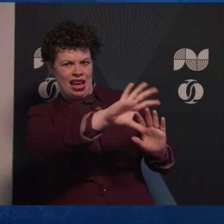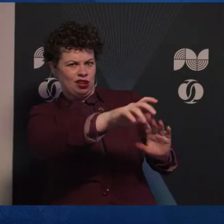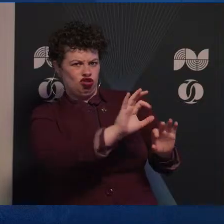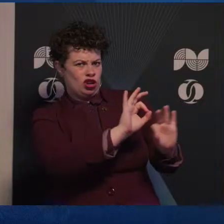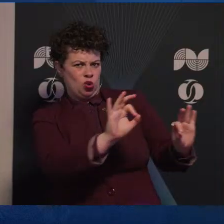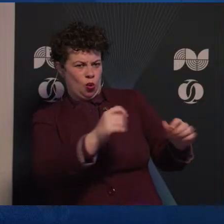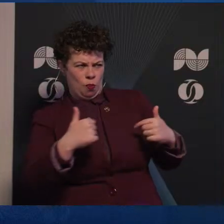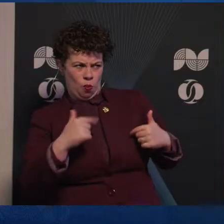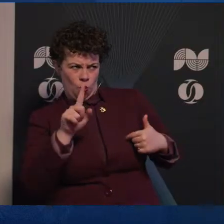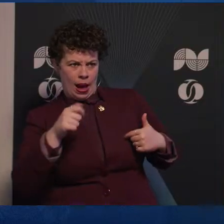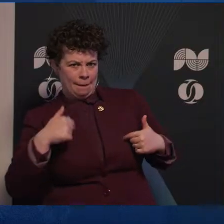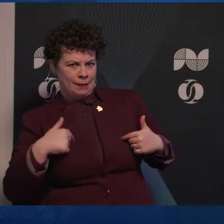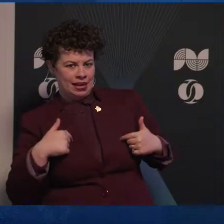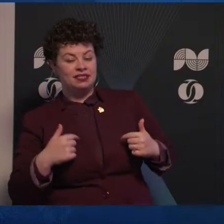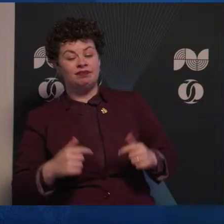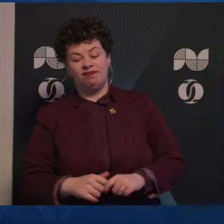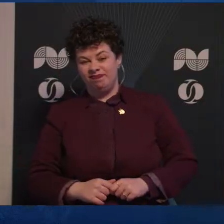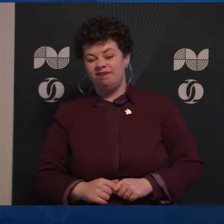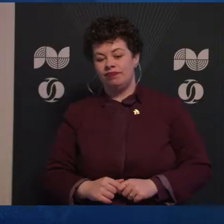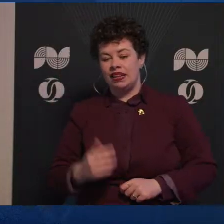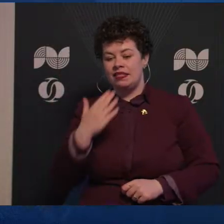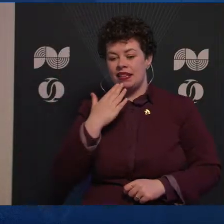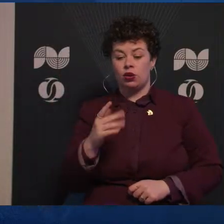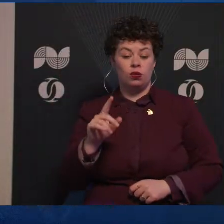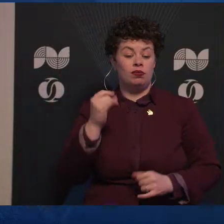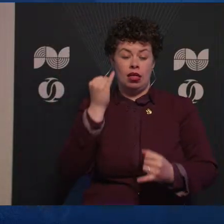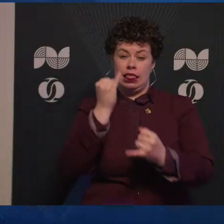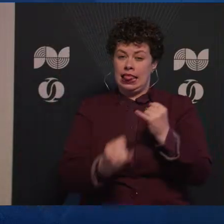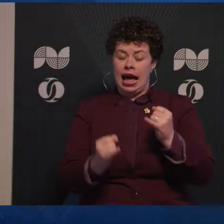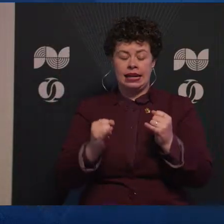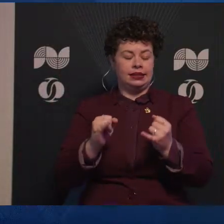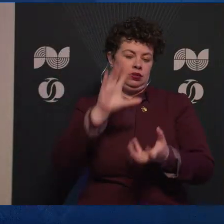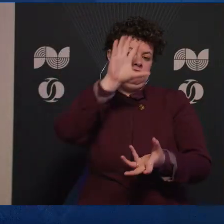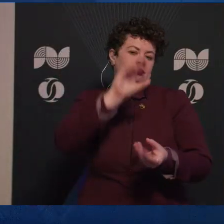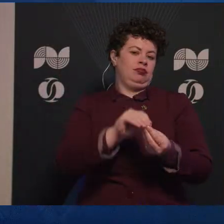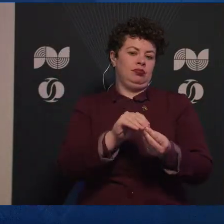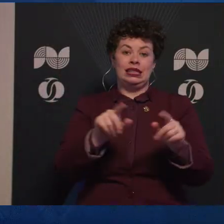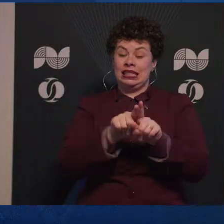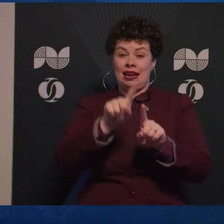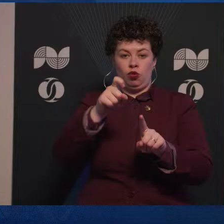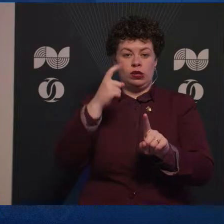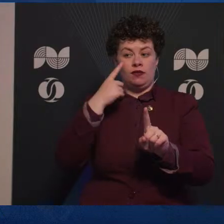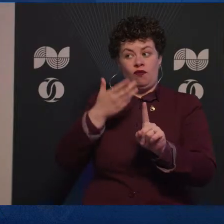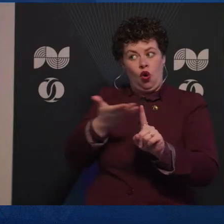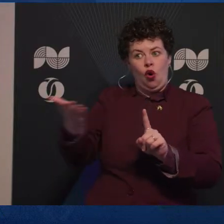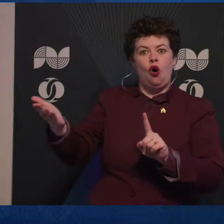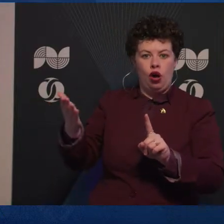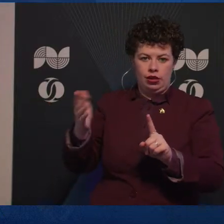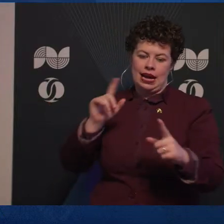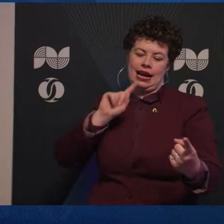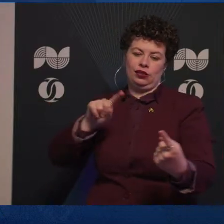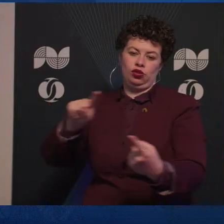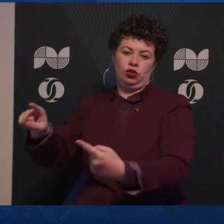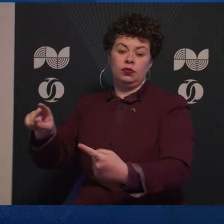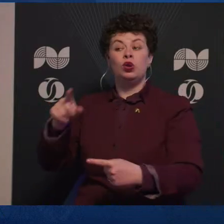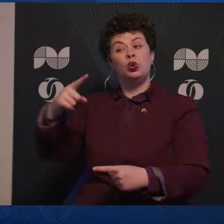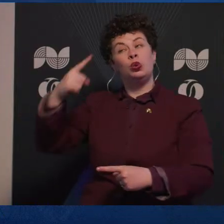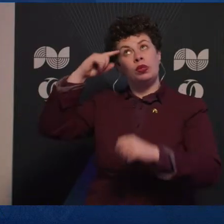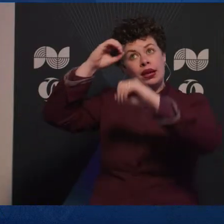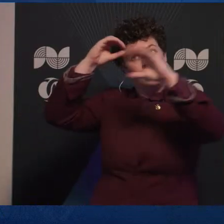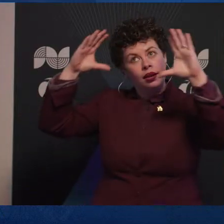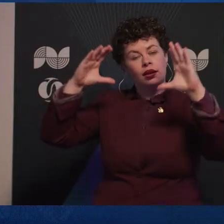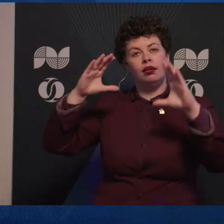Okay, thank you. I'm just going to ask one short closing thought from each of you, same question, and I'll start with you, Leslie, which is that when you think about industrial